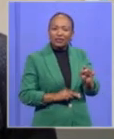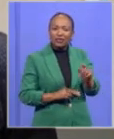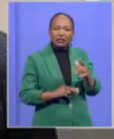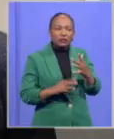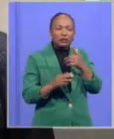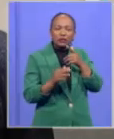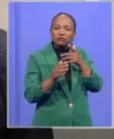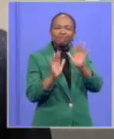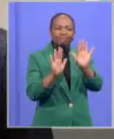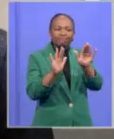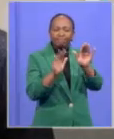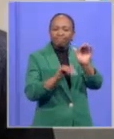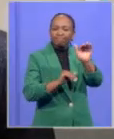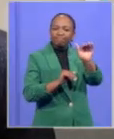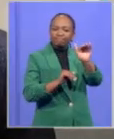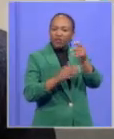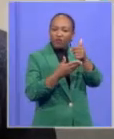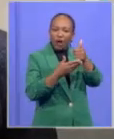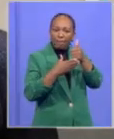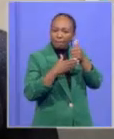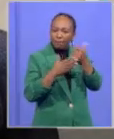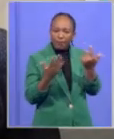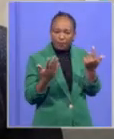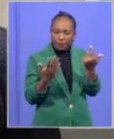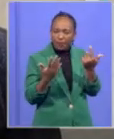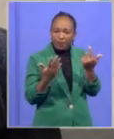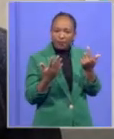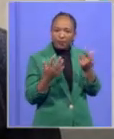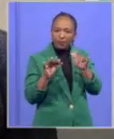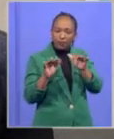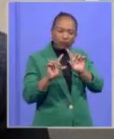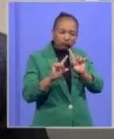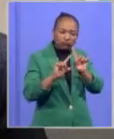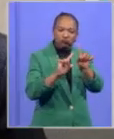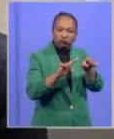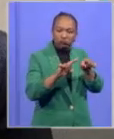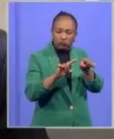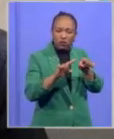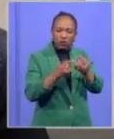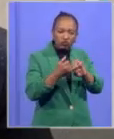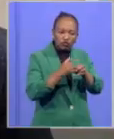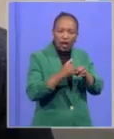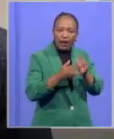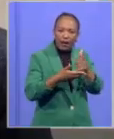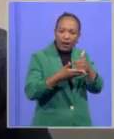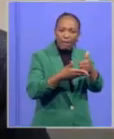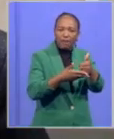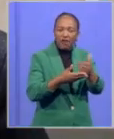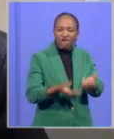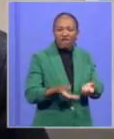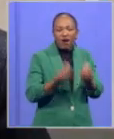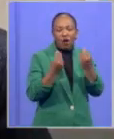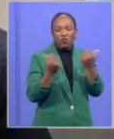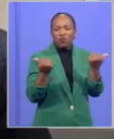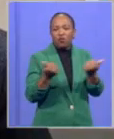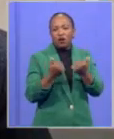help, and people went to try and assist her and found her already